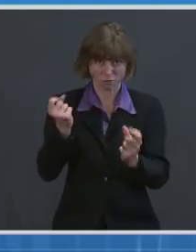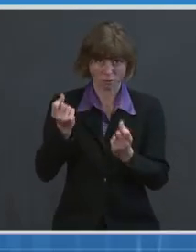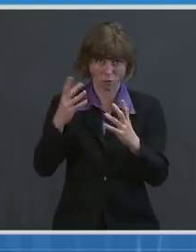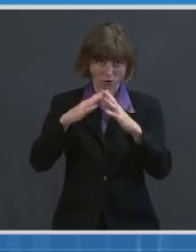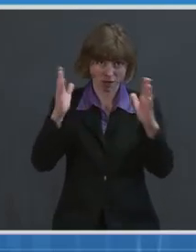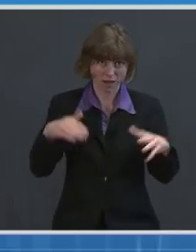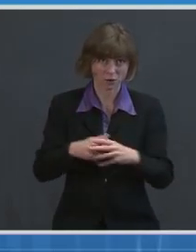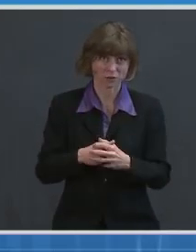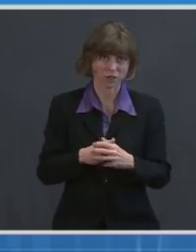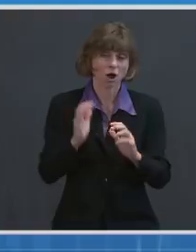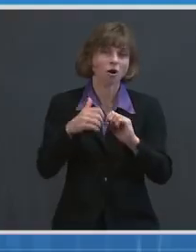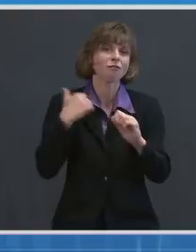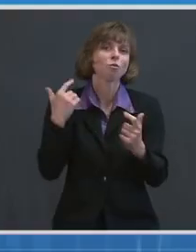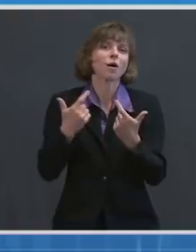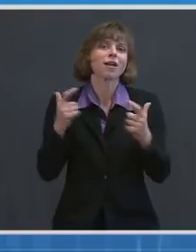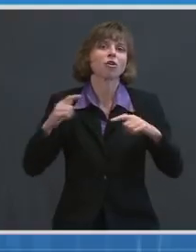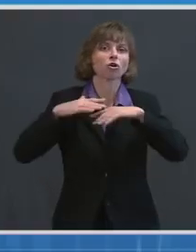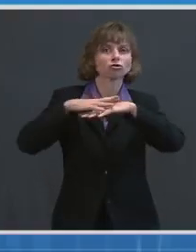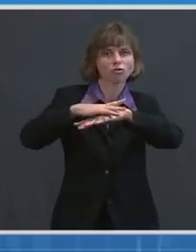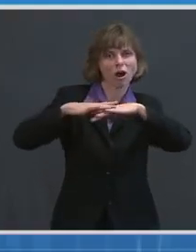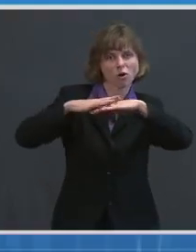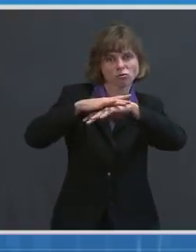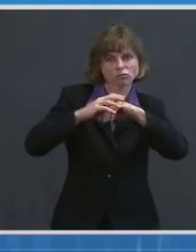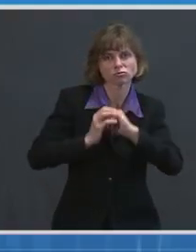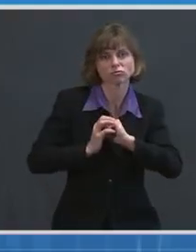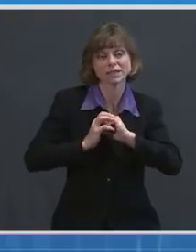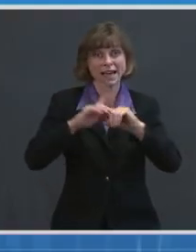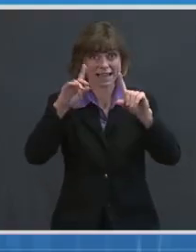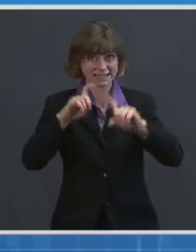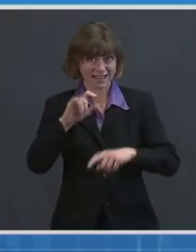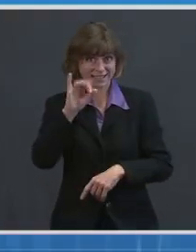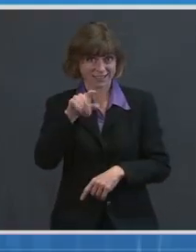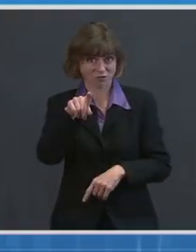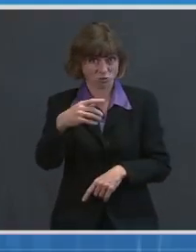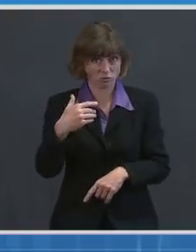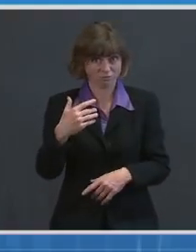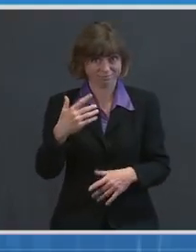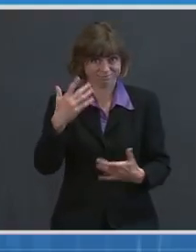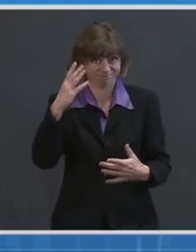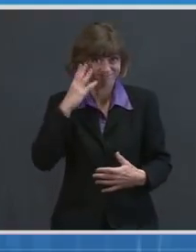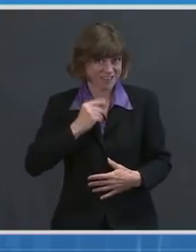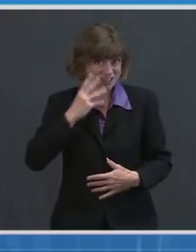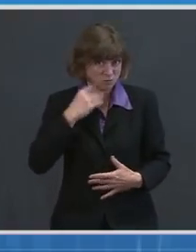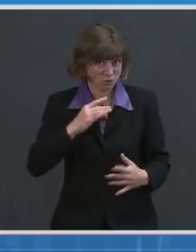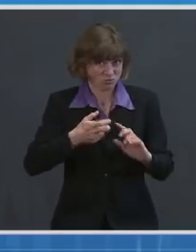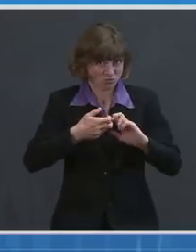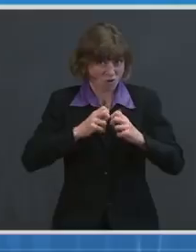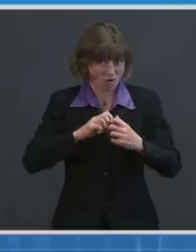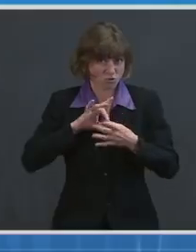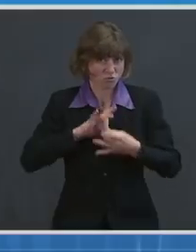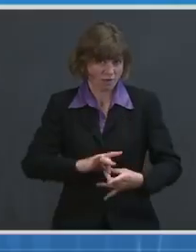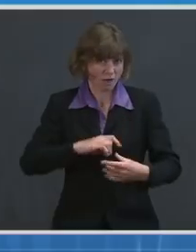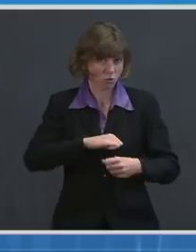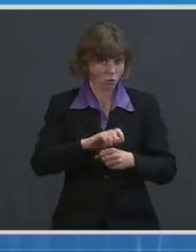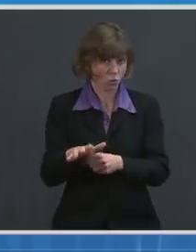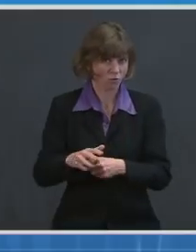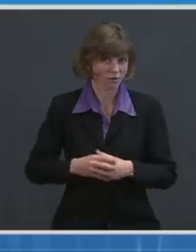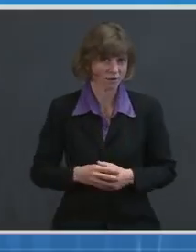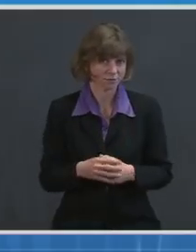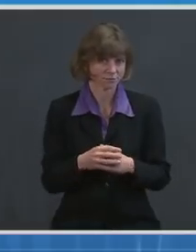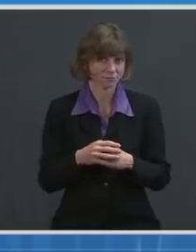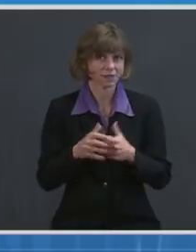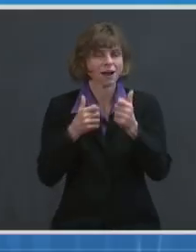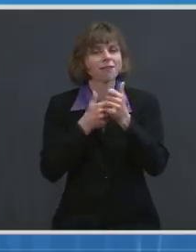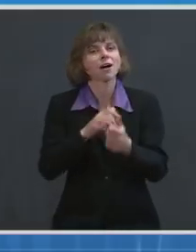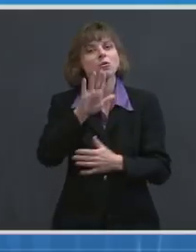large-sized crowds. Get tested if experiencing COVID-19 symptoms. Follow guidance issued by individual